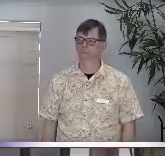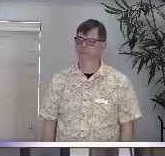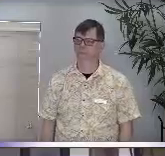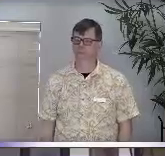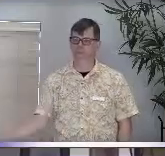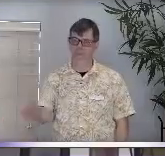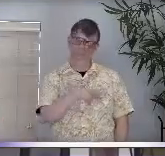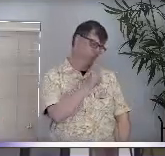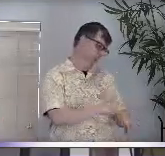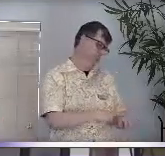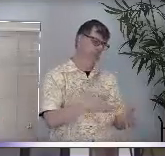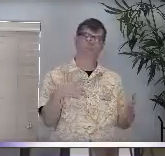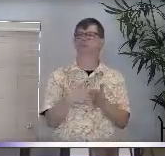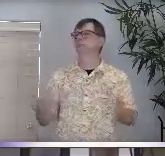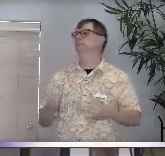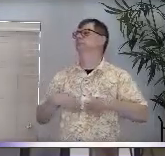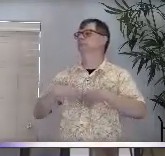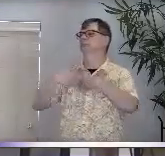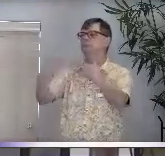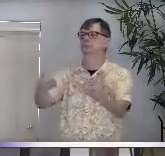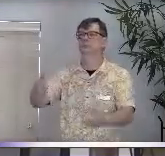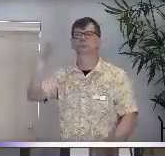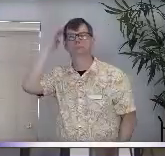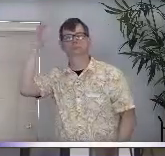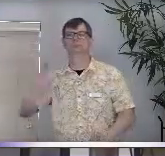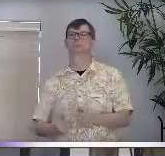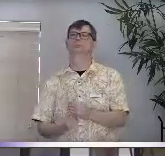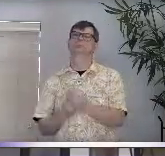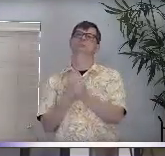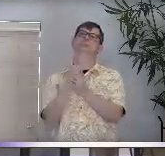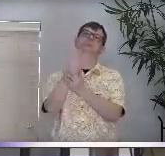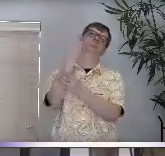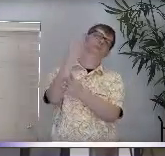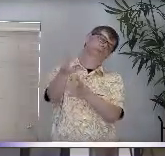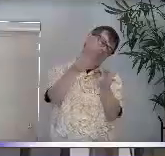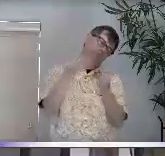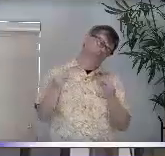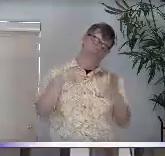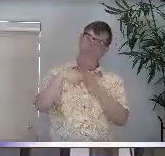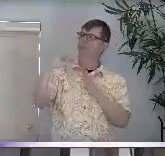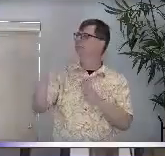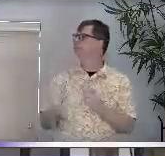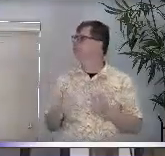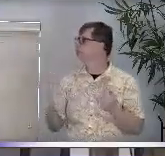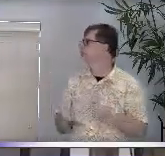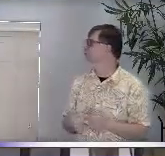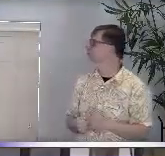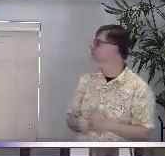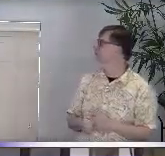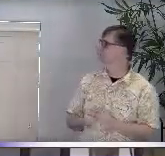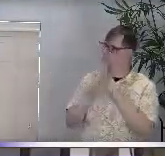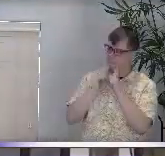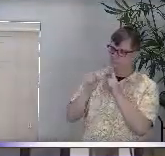we then start to give attention to our thinking in our brain, and the story grows. And then we bring new characters in. Have you ever been driving along and you're like